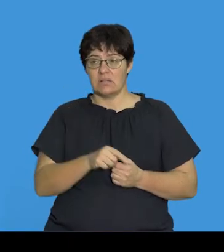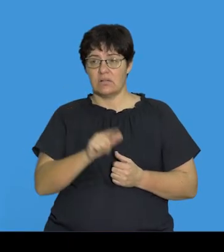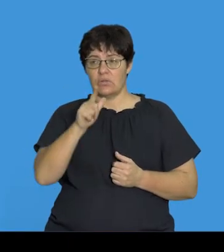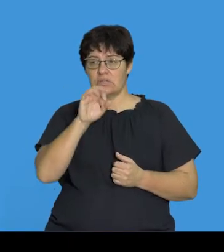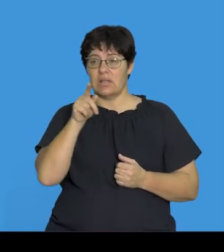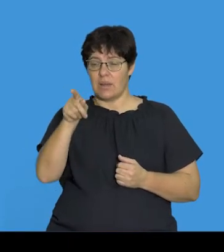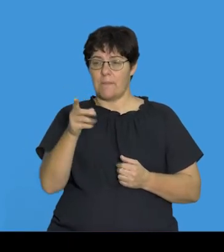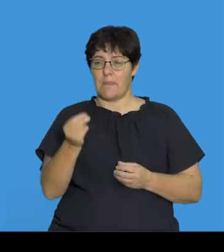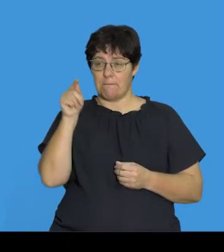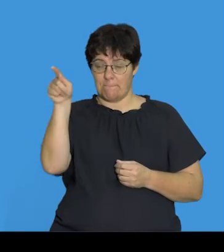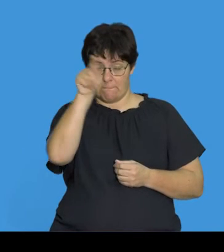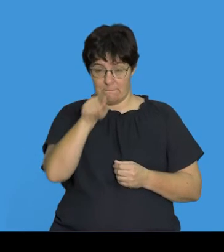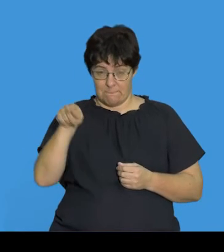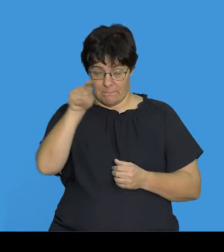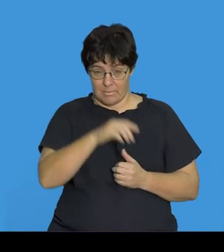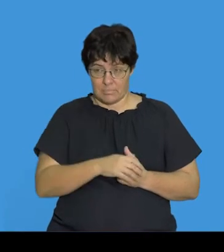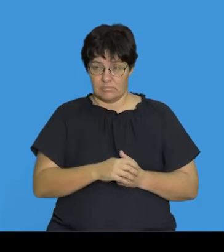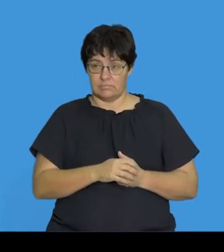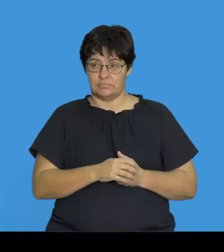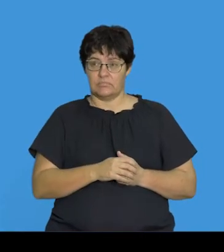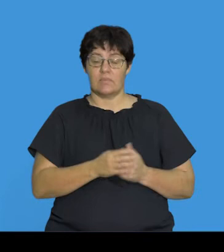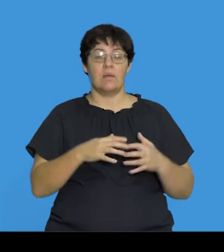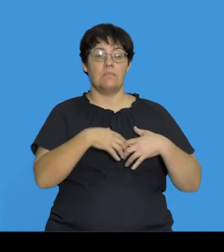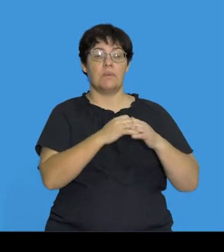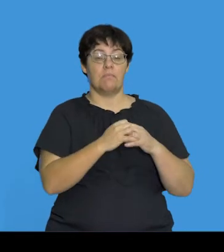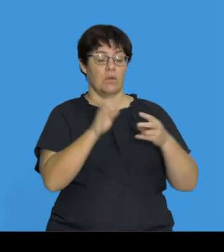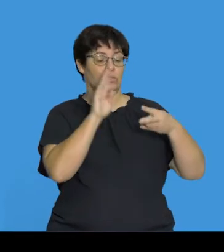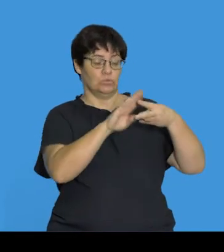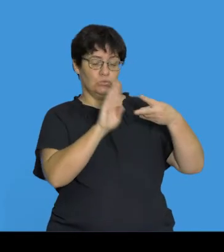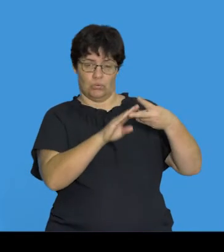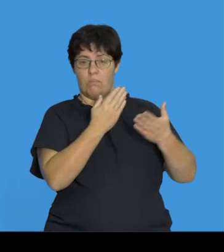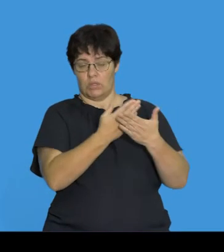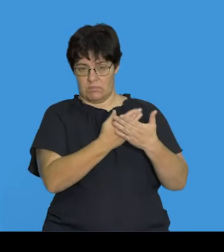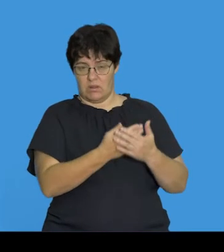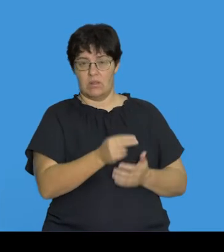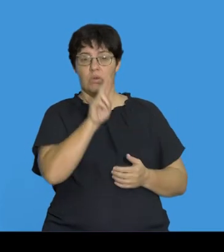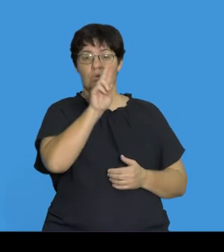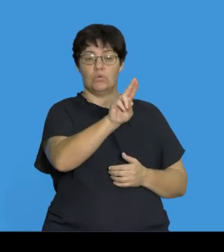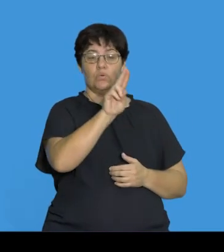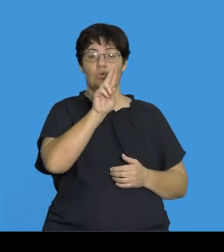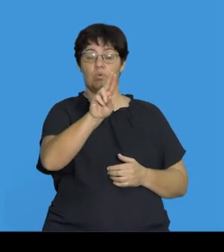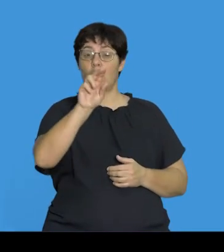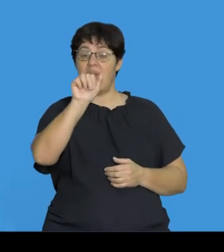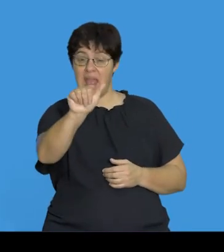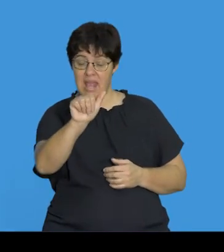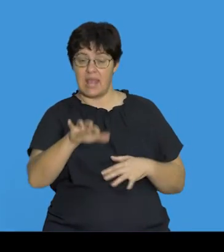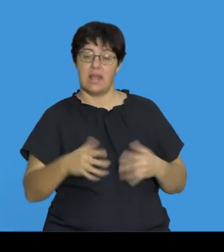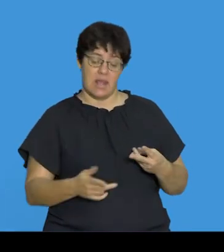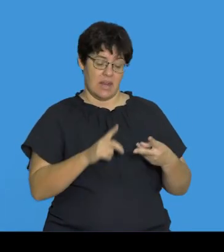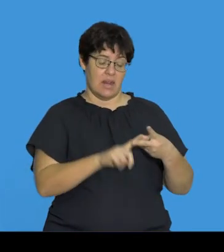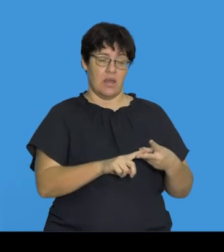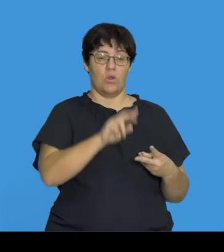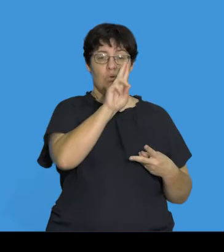leucine, I'm going to quickly find that on here, is made up of two possible codons, UUA